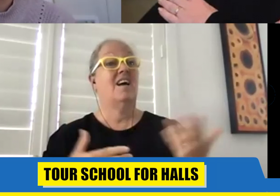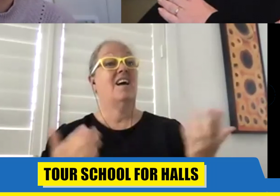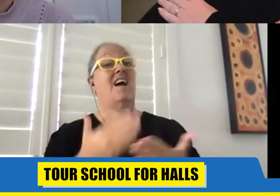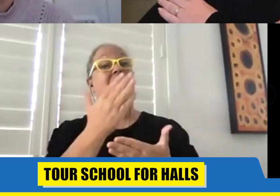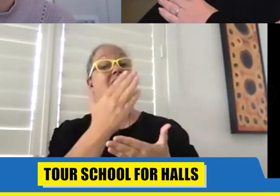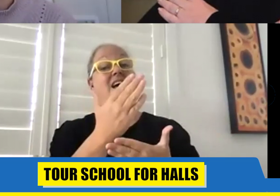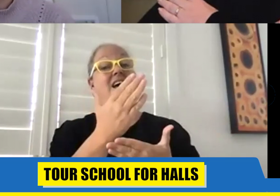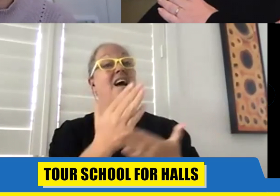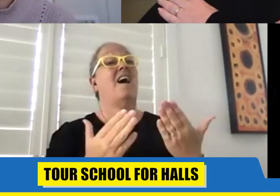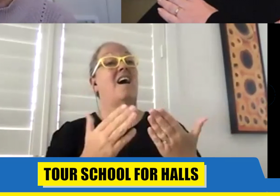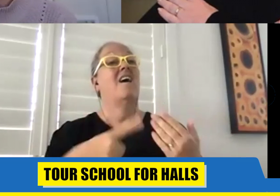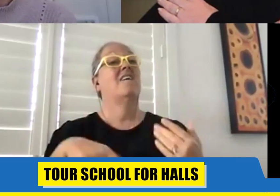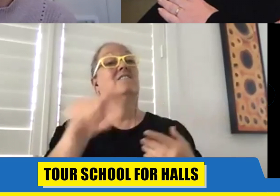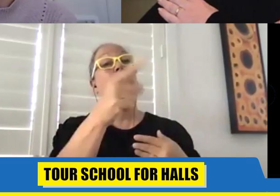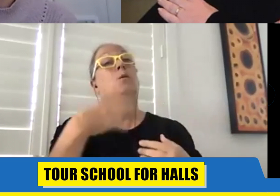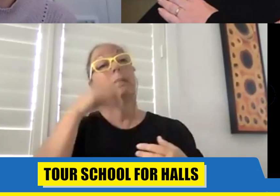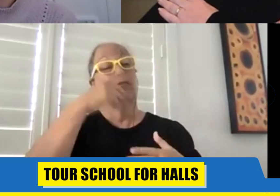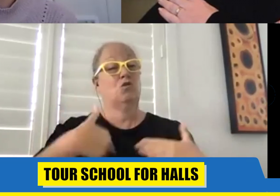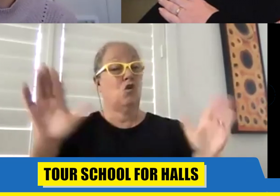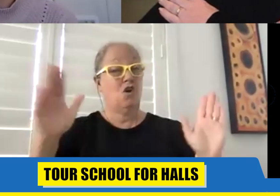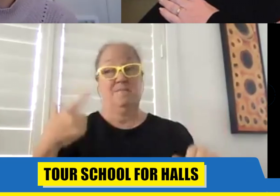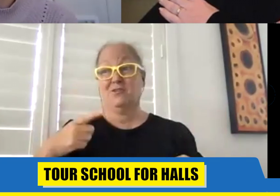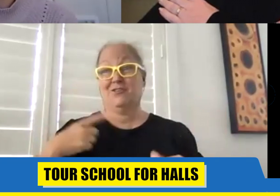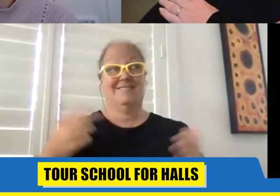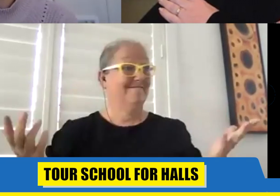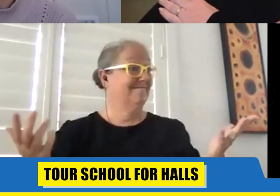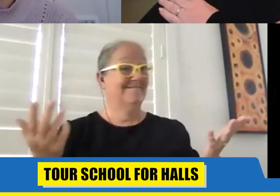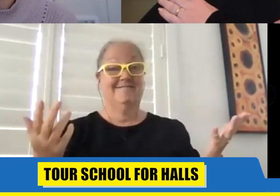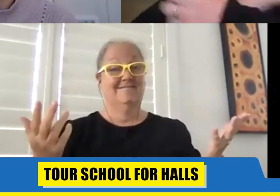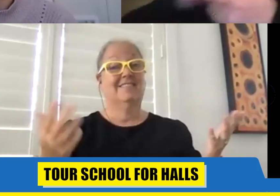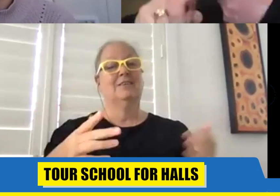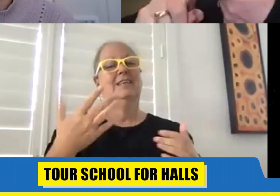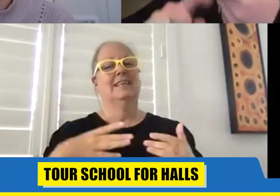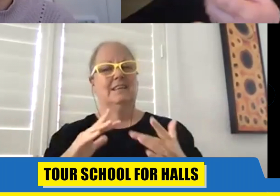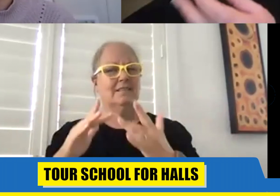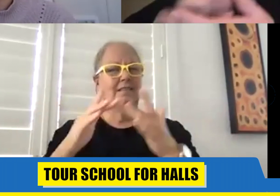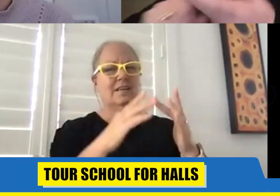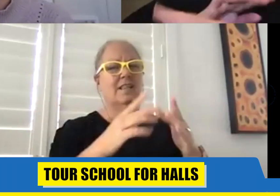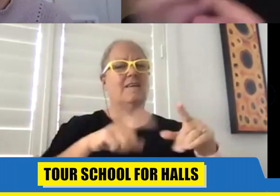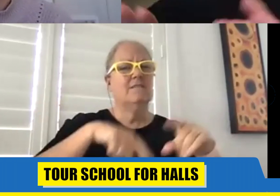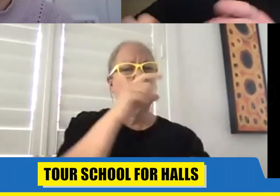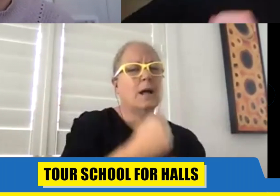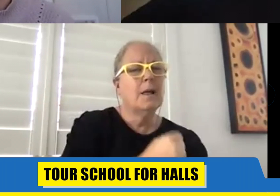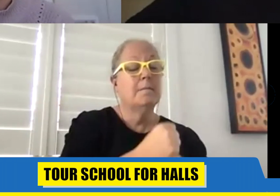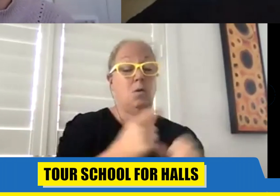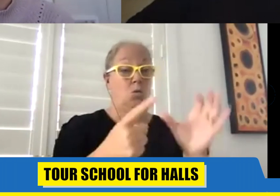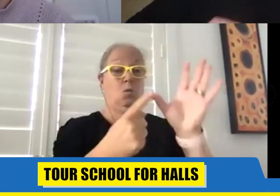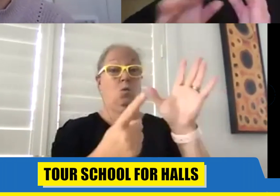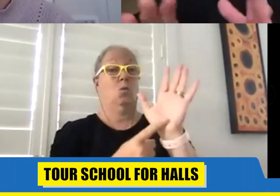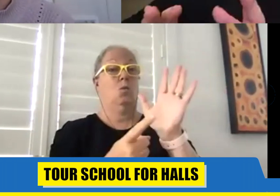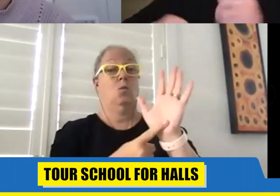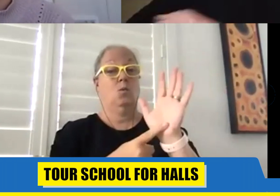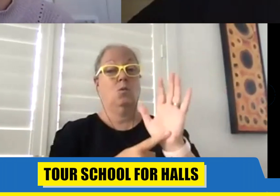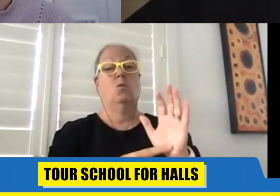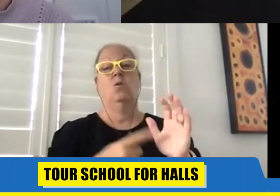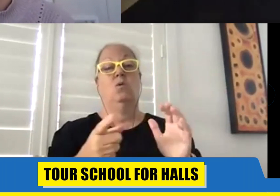gone. So, Yeah. you know, you really need to stay in touch with, you know, the footy club, the everybody, the